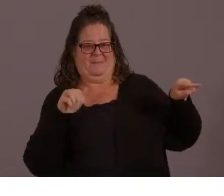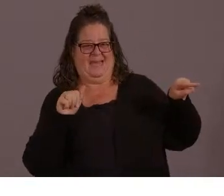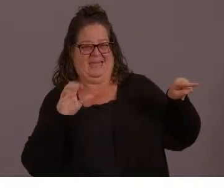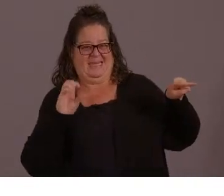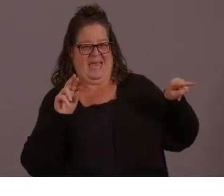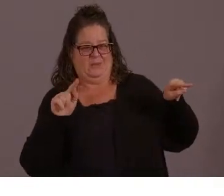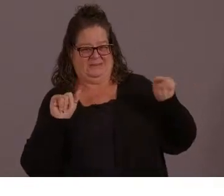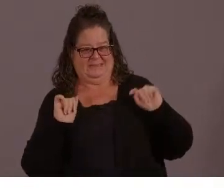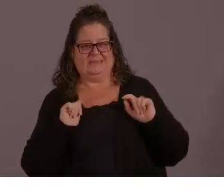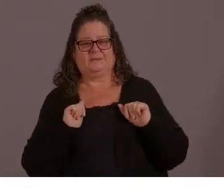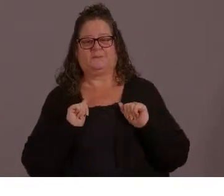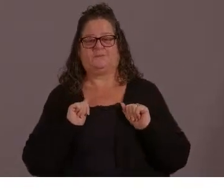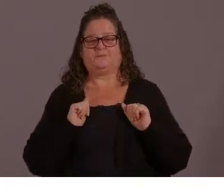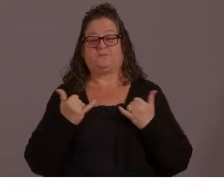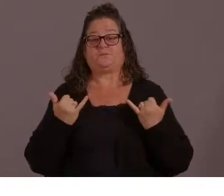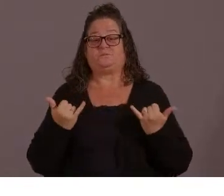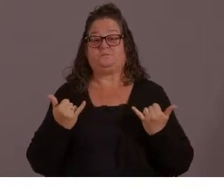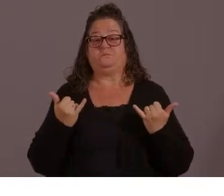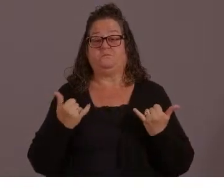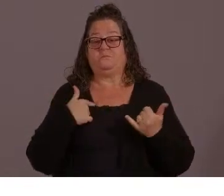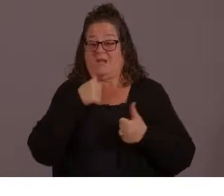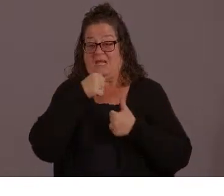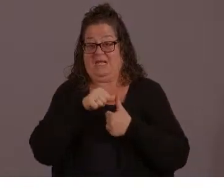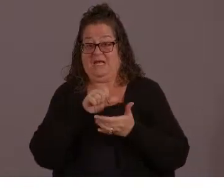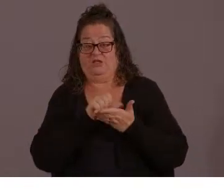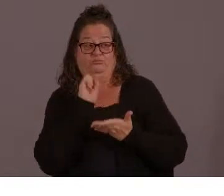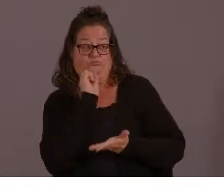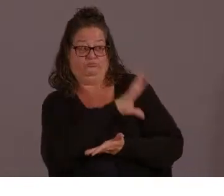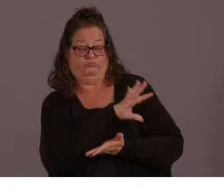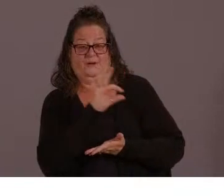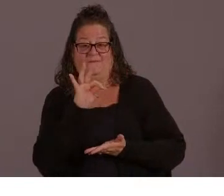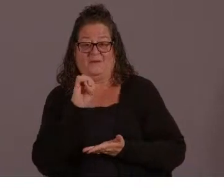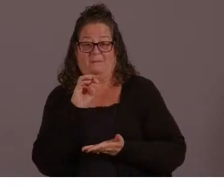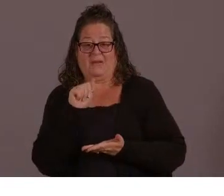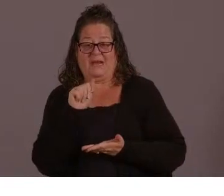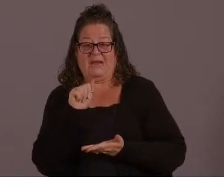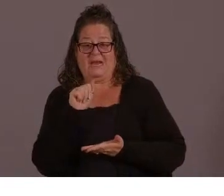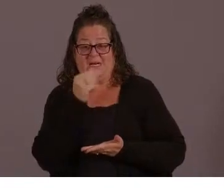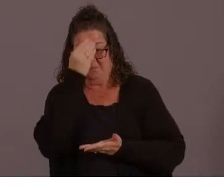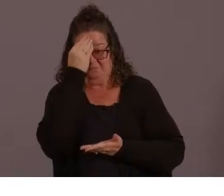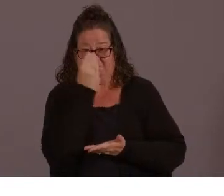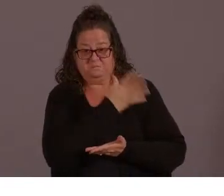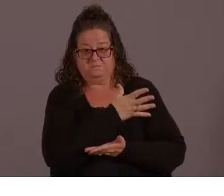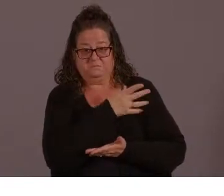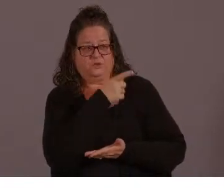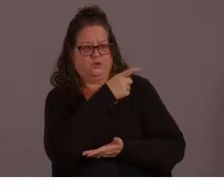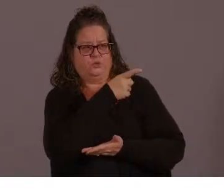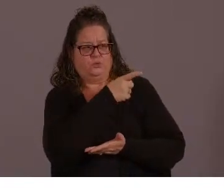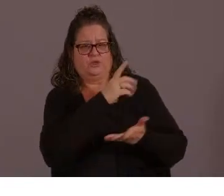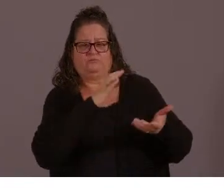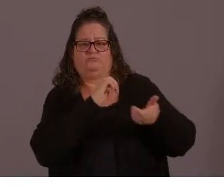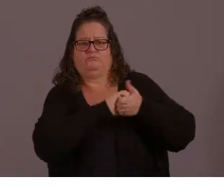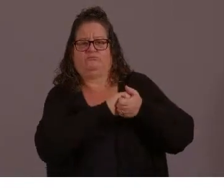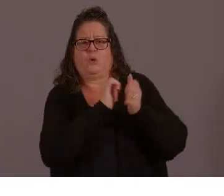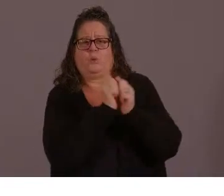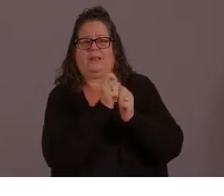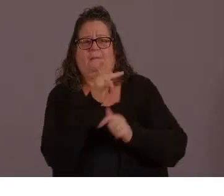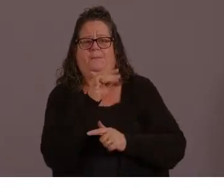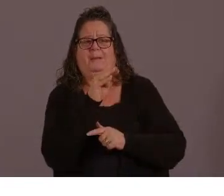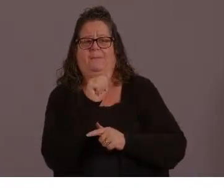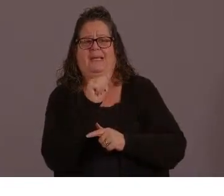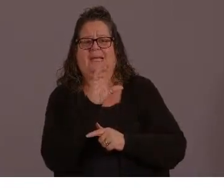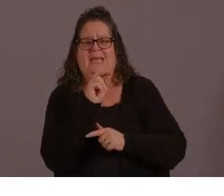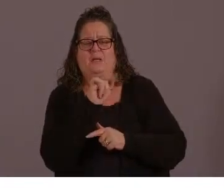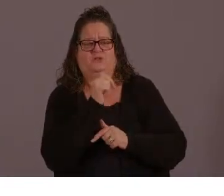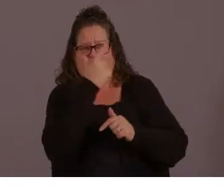that we are going to delegate the authority to Pima County to work independently with FEMA to operate a vaccine pod if they choose